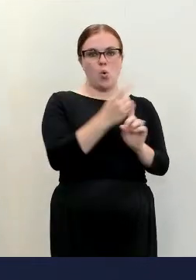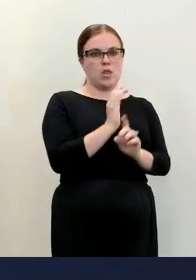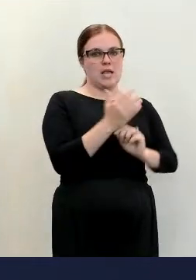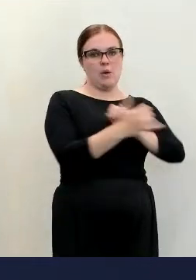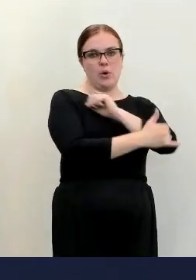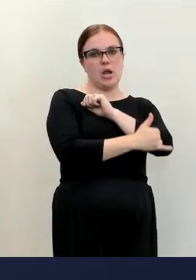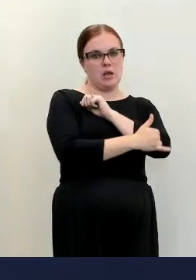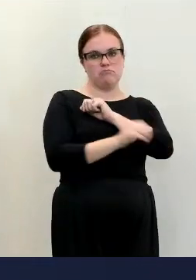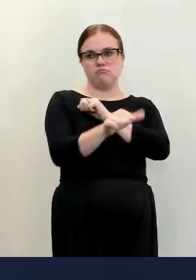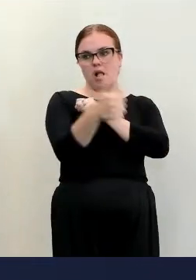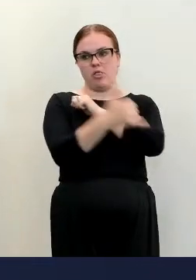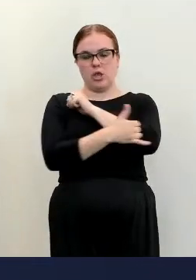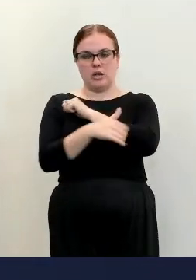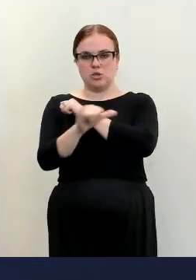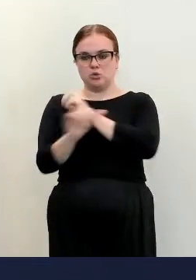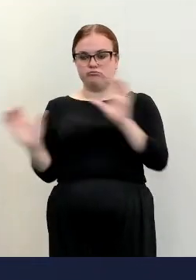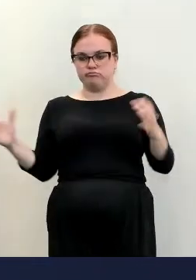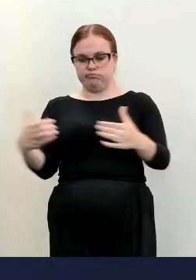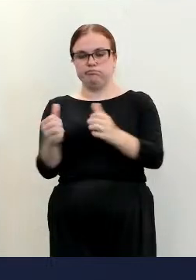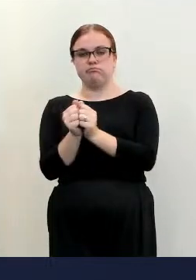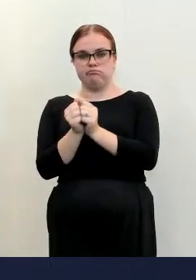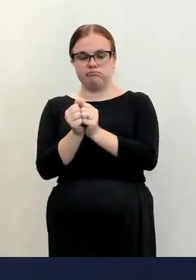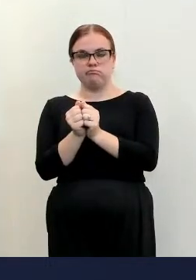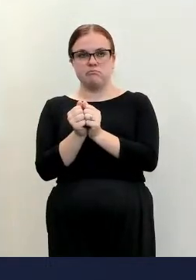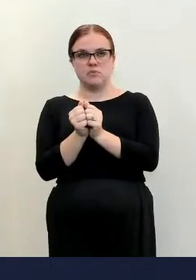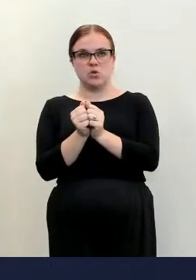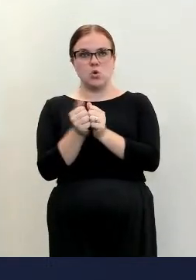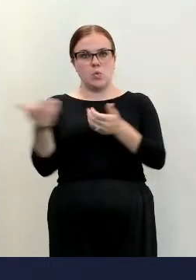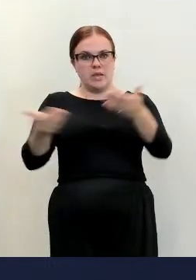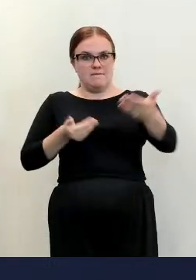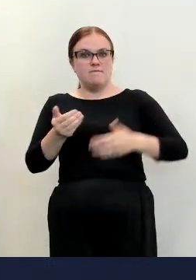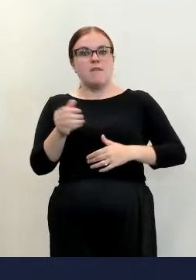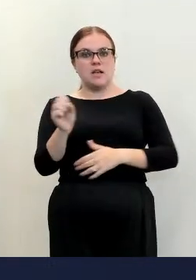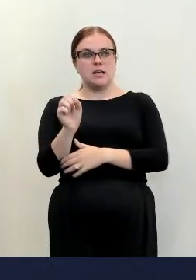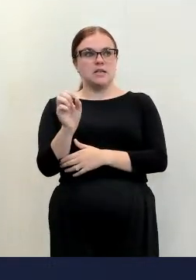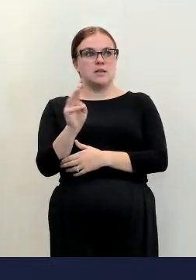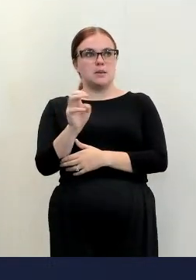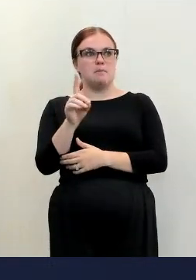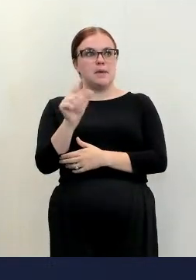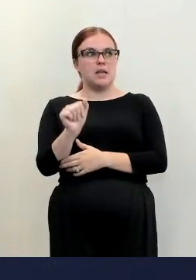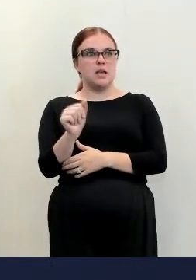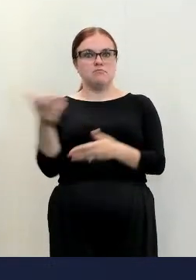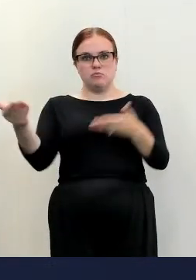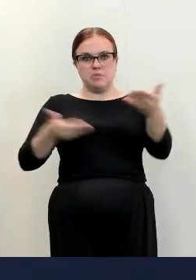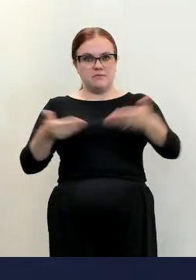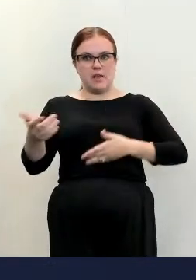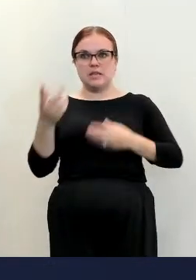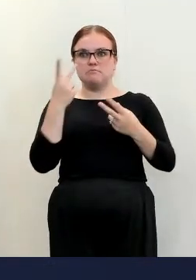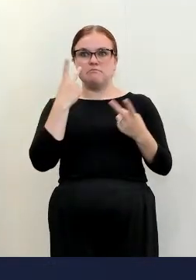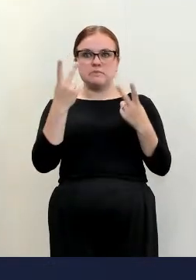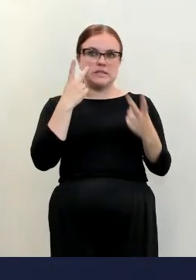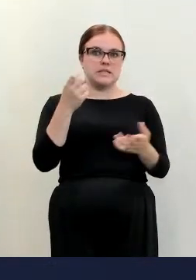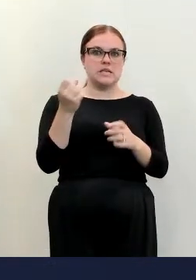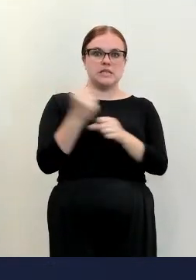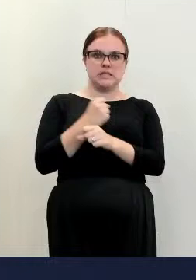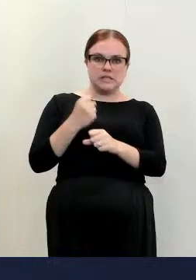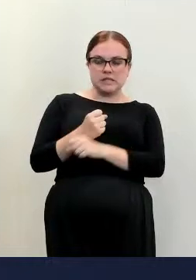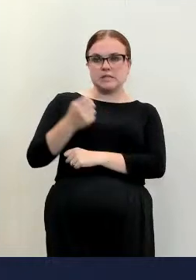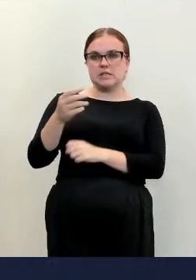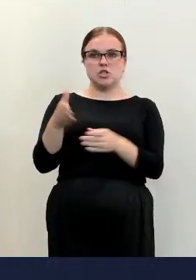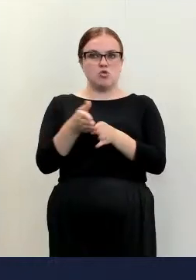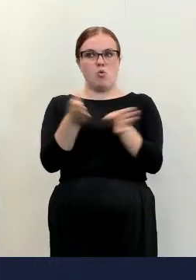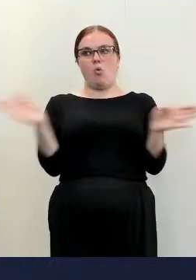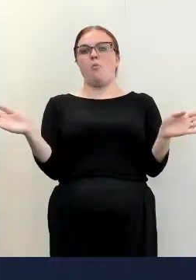from Niagara and other areas. And we invite the media. They're available to come. They're available to see the statistics. It is an